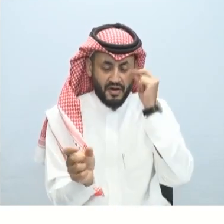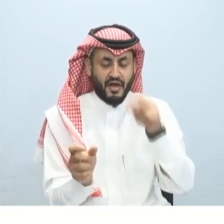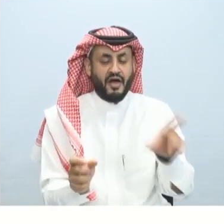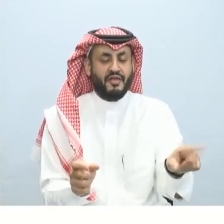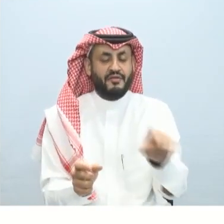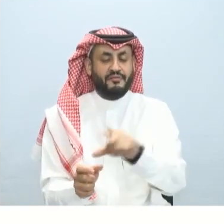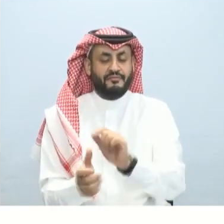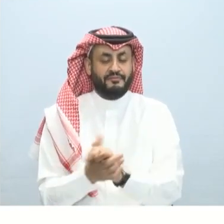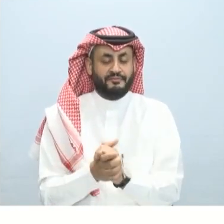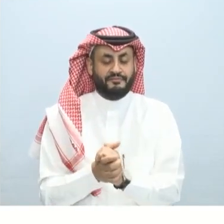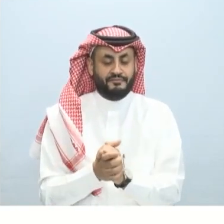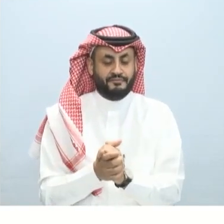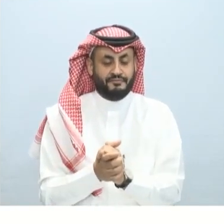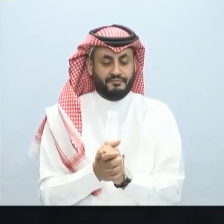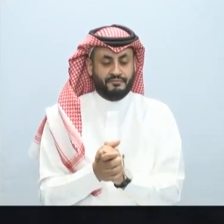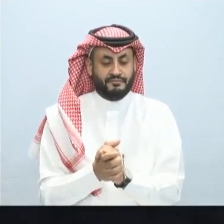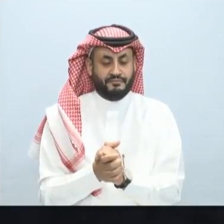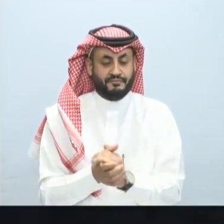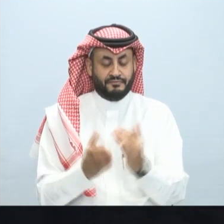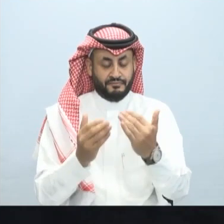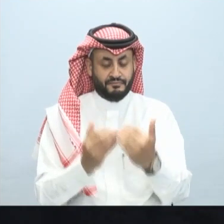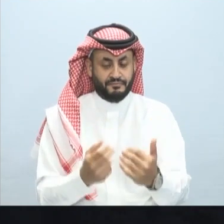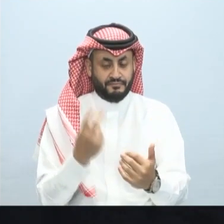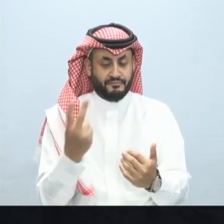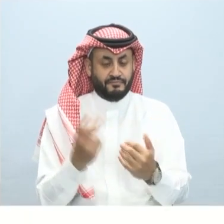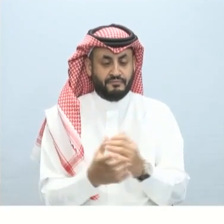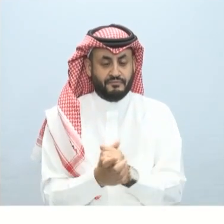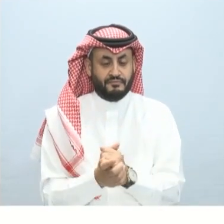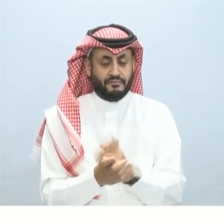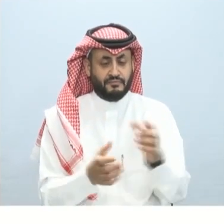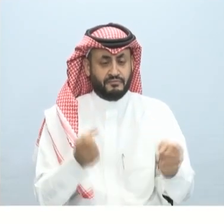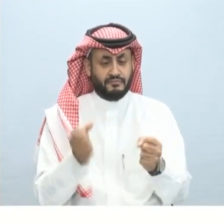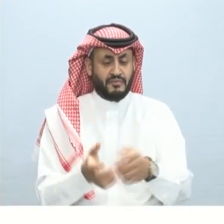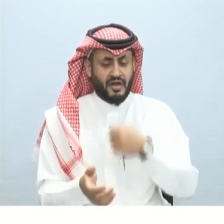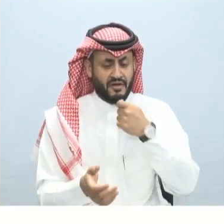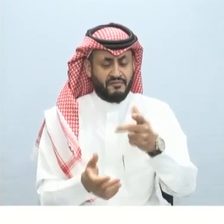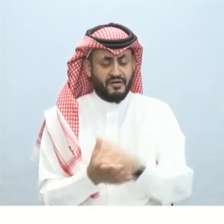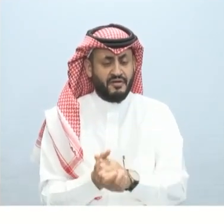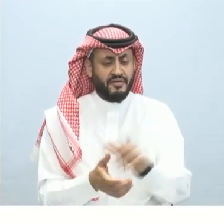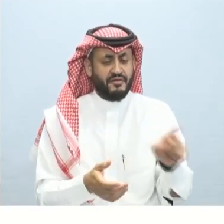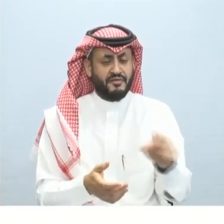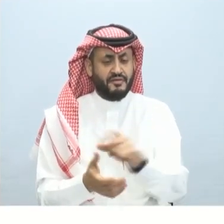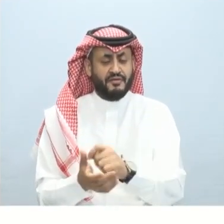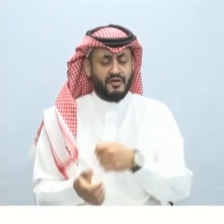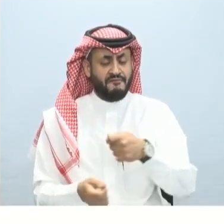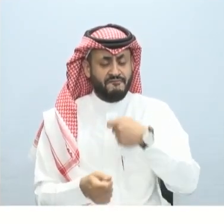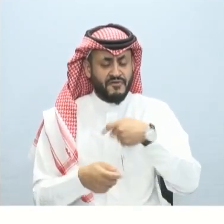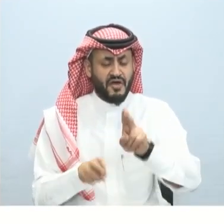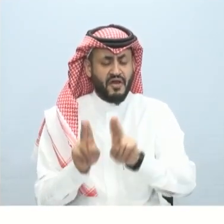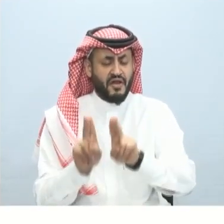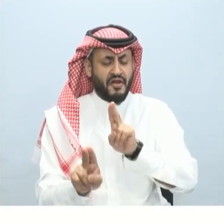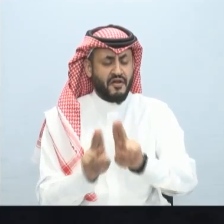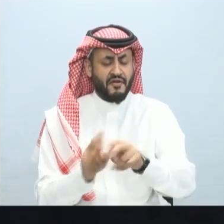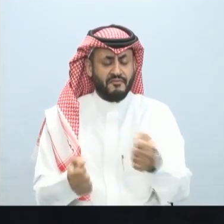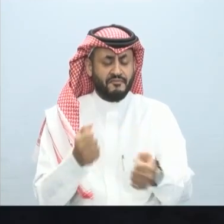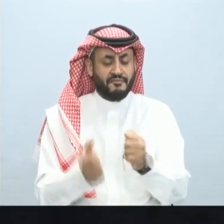as yours. Also, the second one we have here, his car runs as fast as a race car. So if